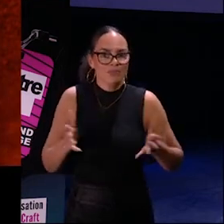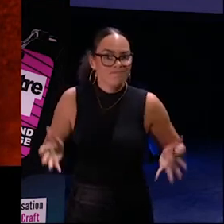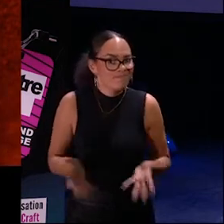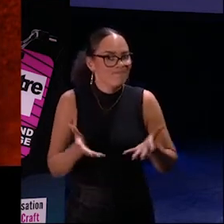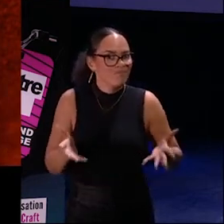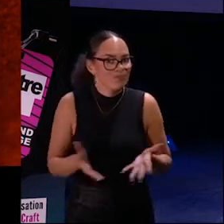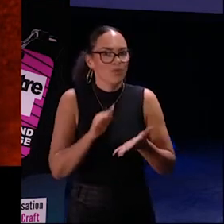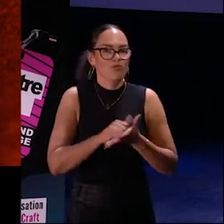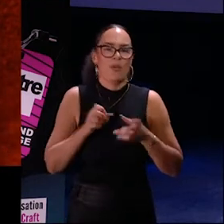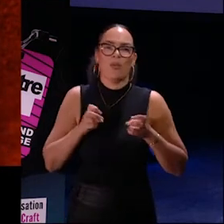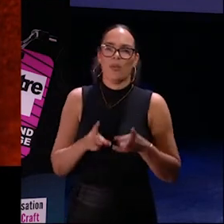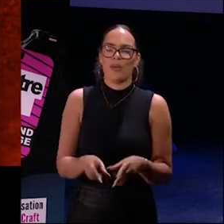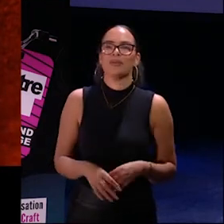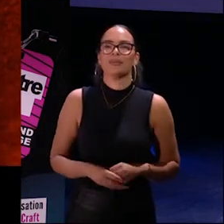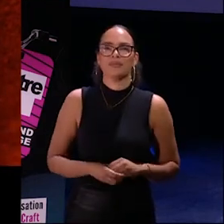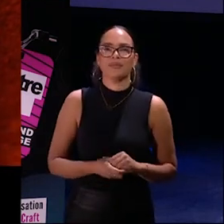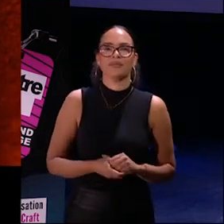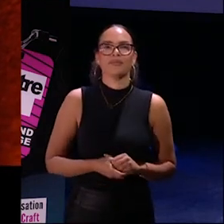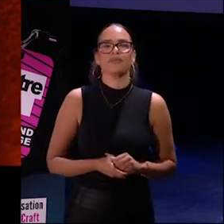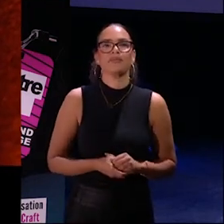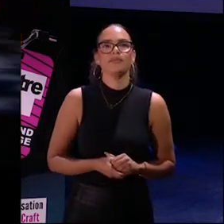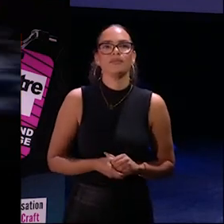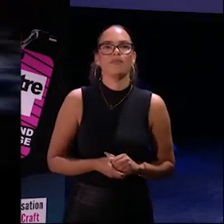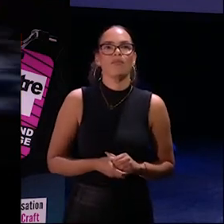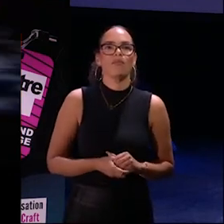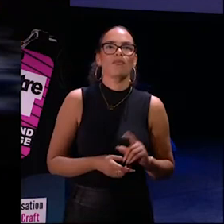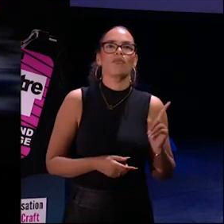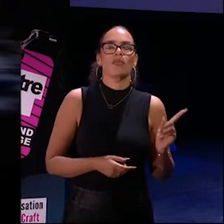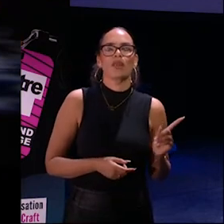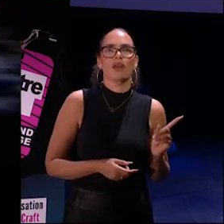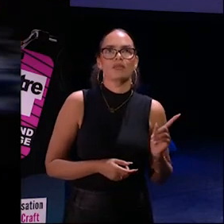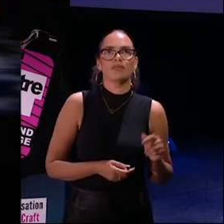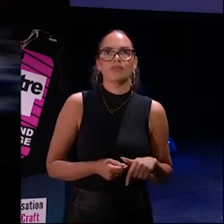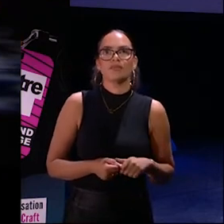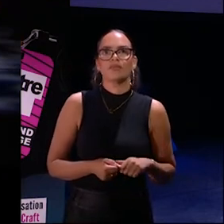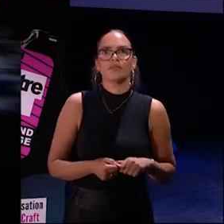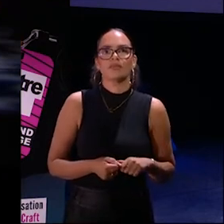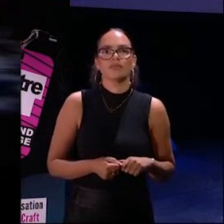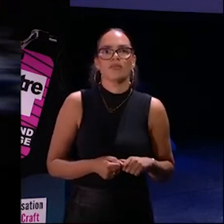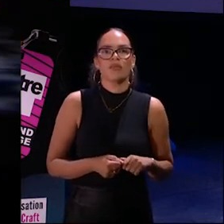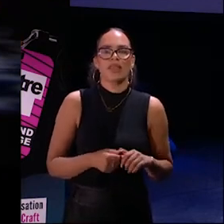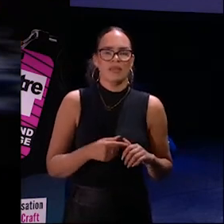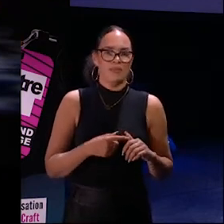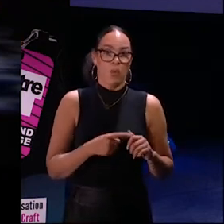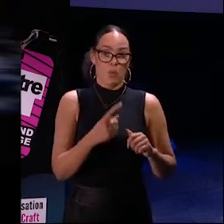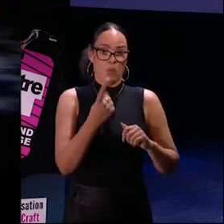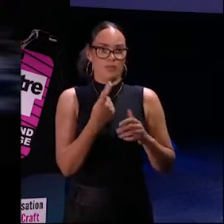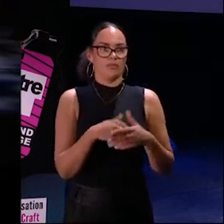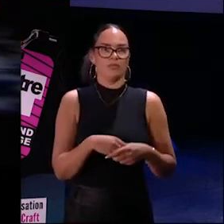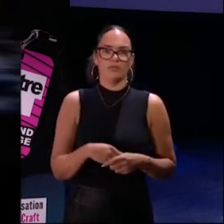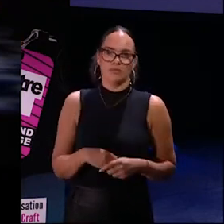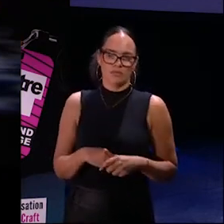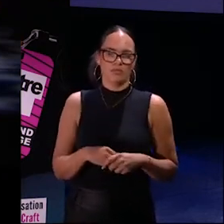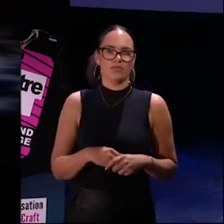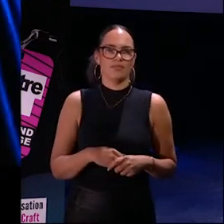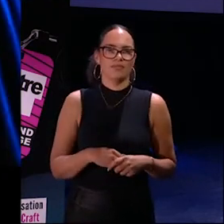way. Also, again, not to say that this is like absolutely on like one person at all, but like we were